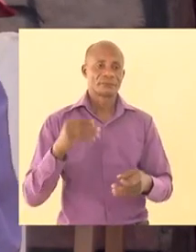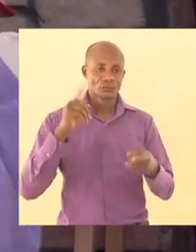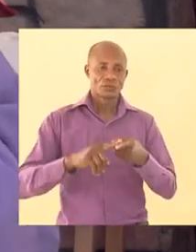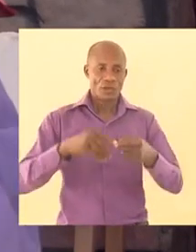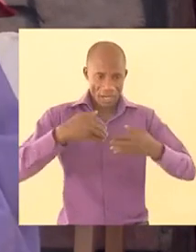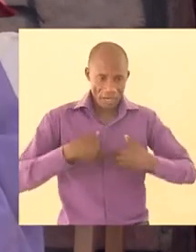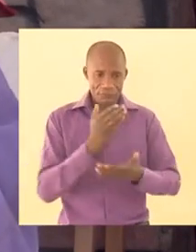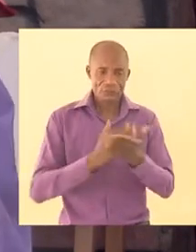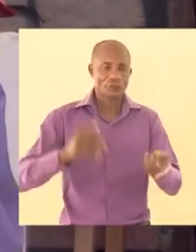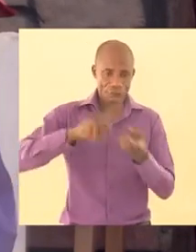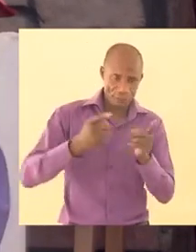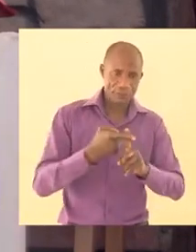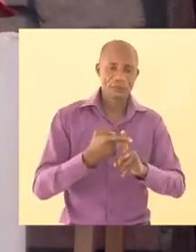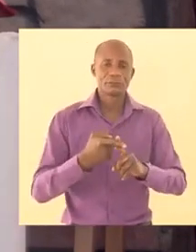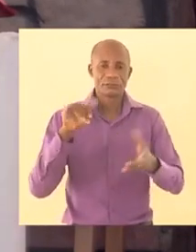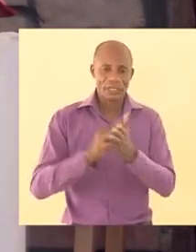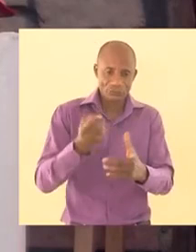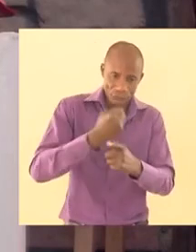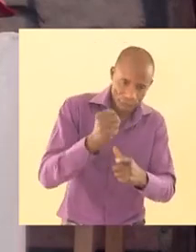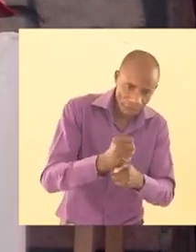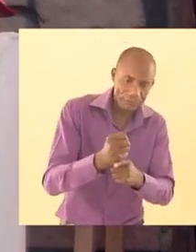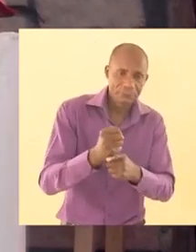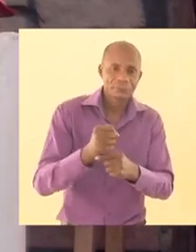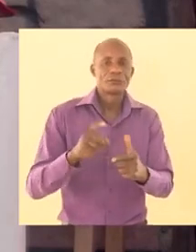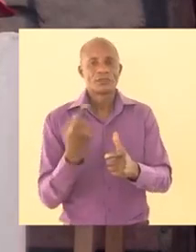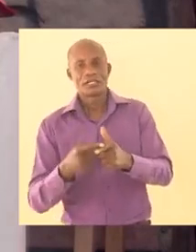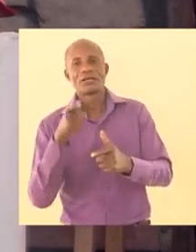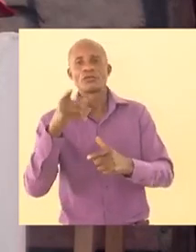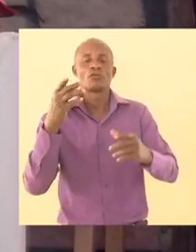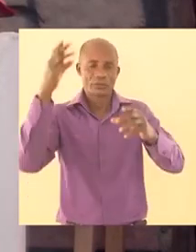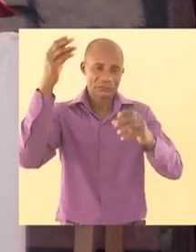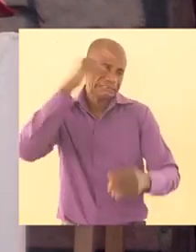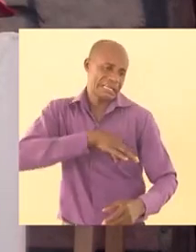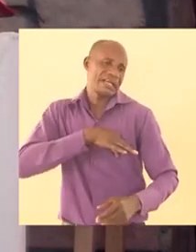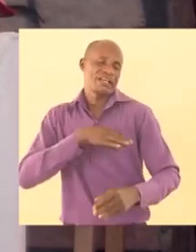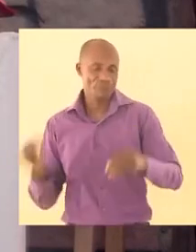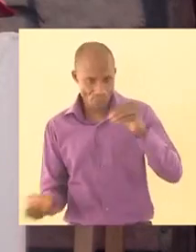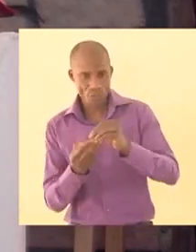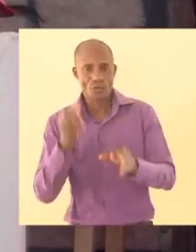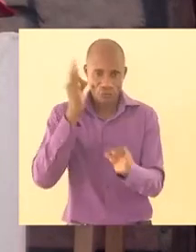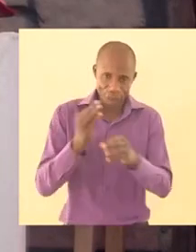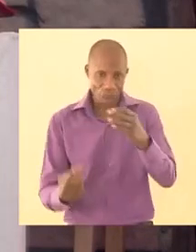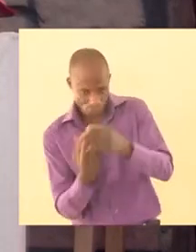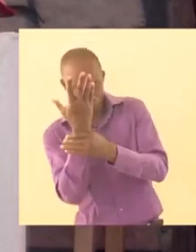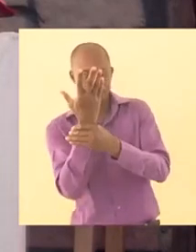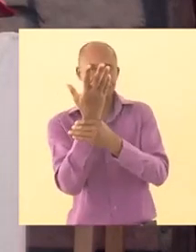friends or neighbors that you do share with, then you gain more. Your faith grows even